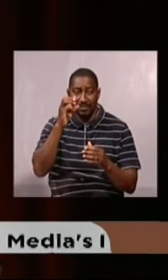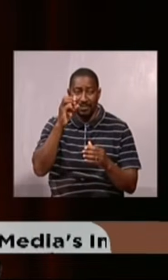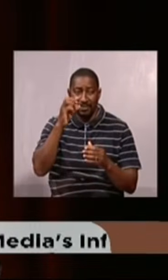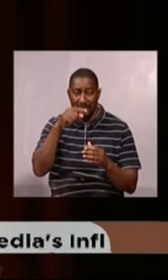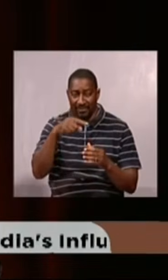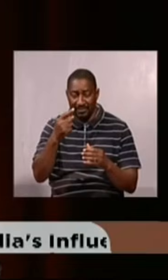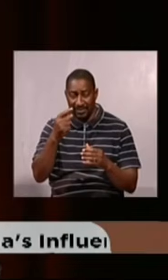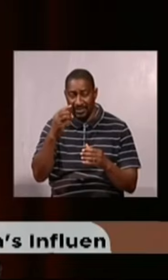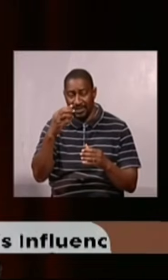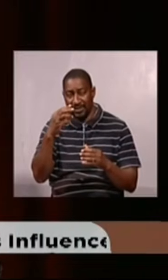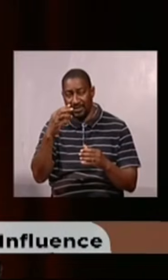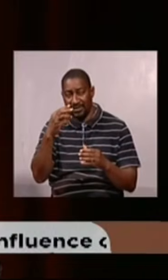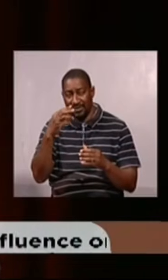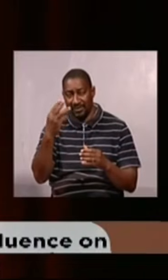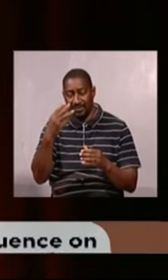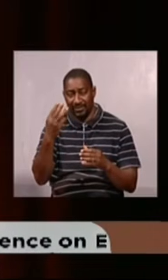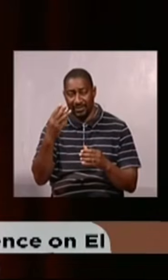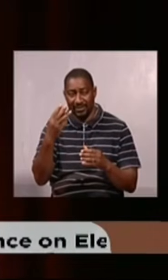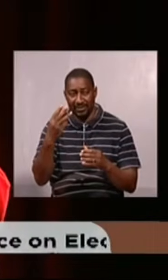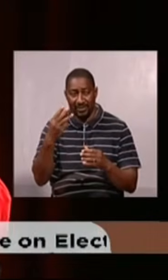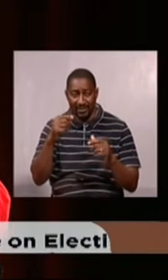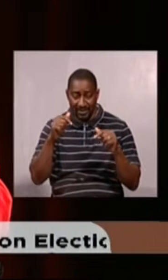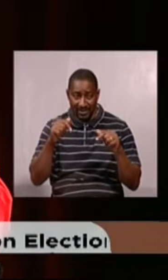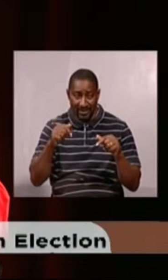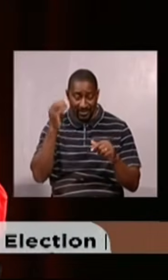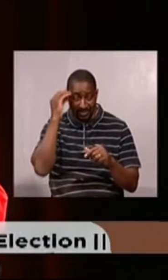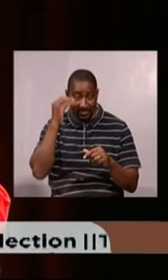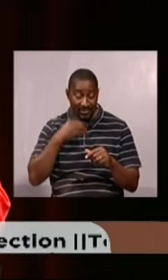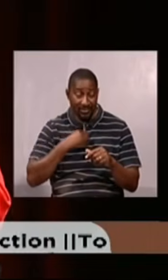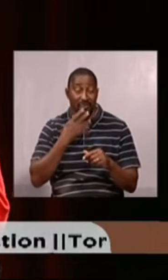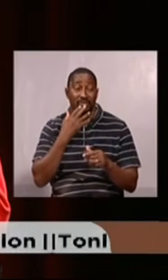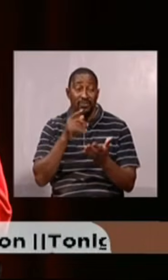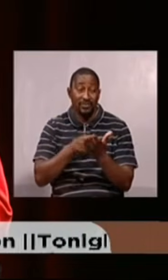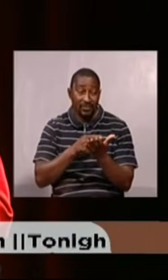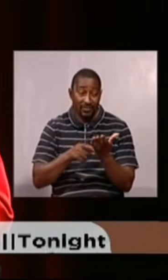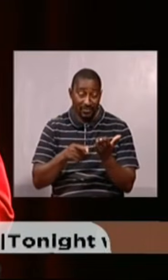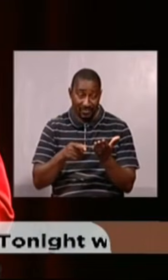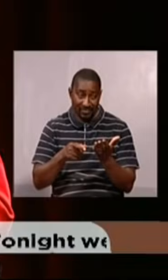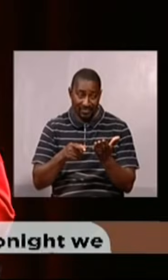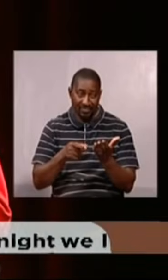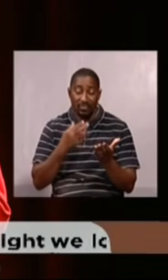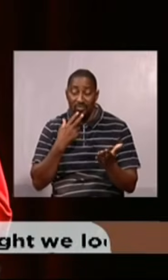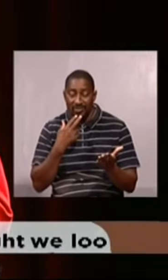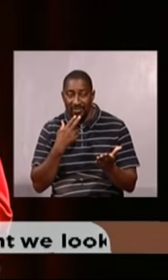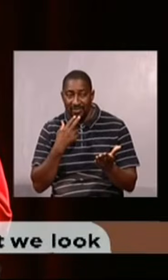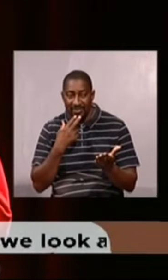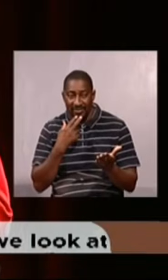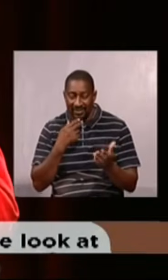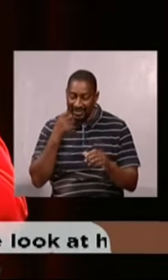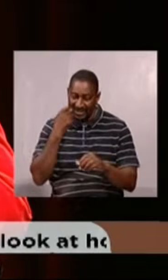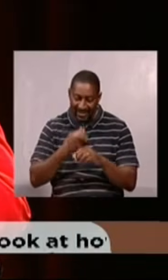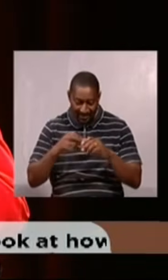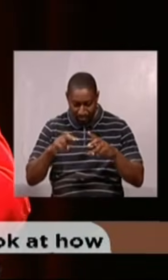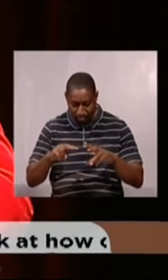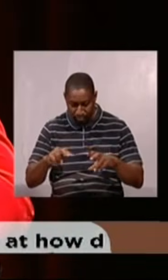to elect. Again, when it comes to the elections, we don't know who's going to vote for who. So it's very difficult to assess the impact of